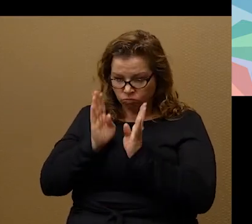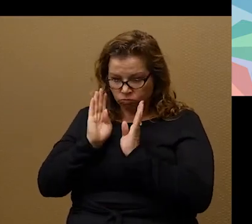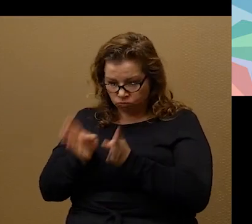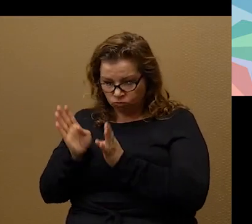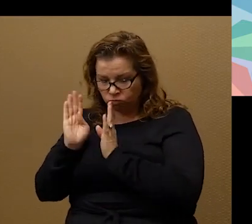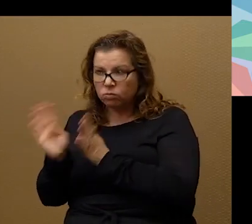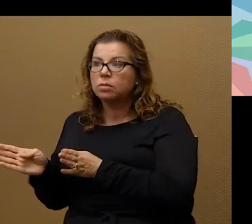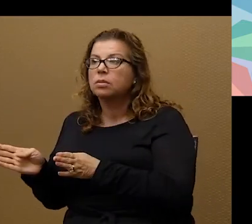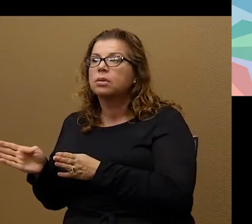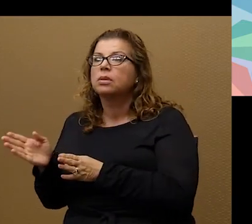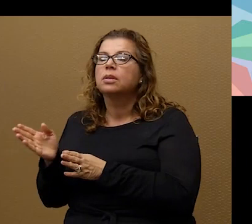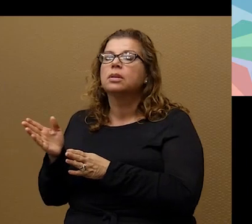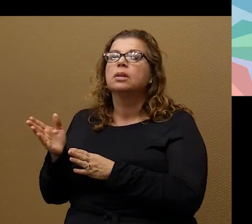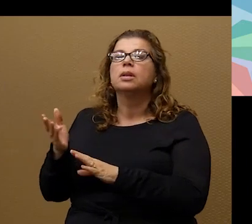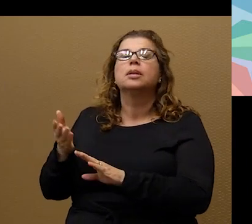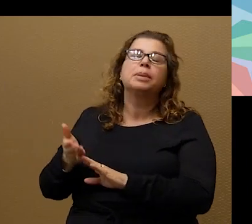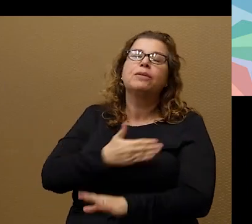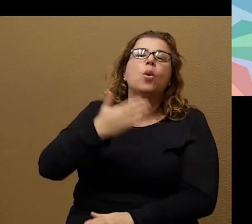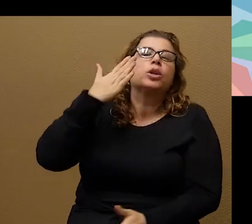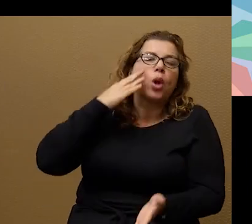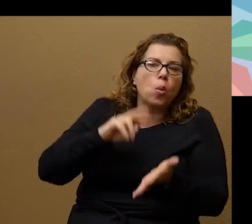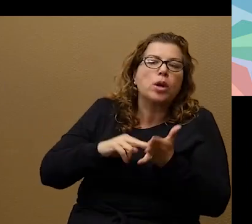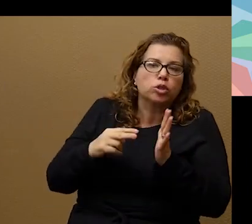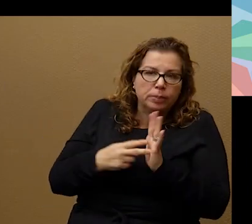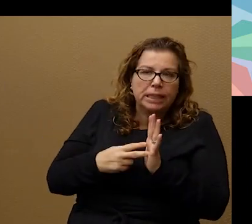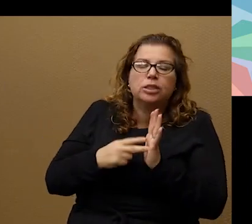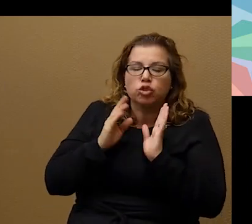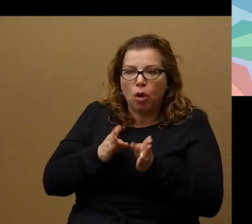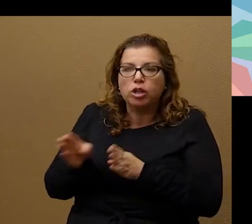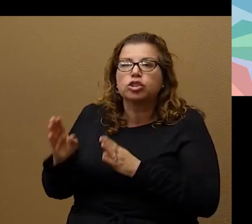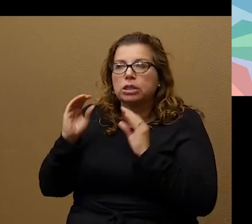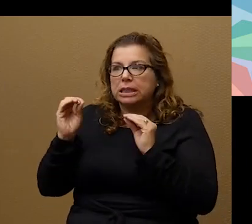before knowing structured teaching. 1 through 5.